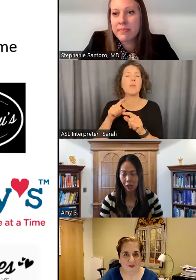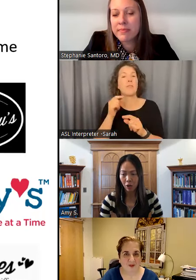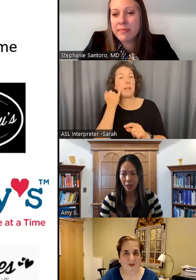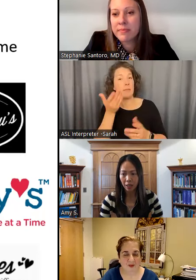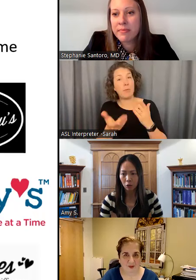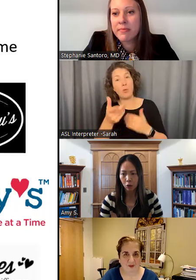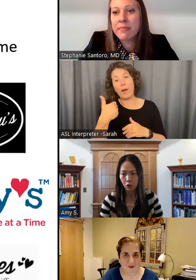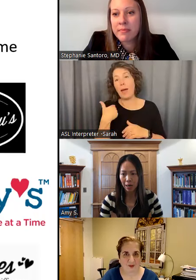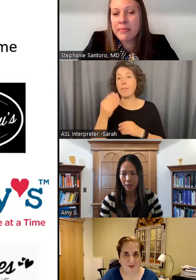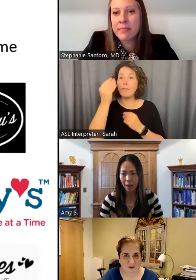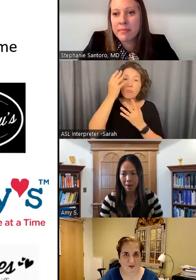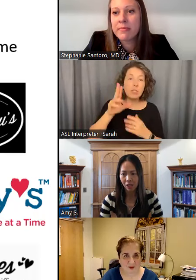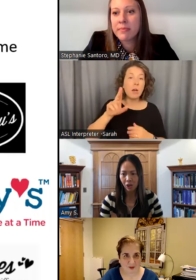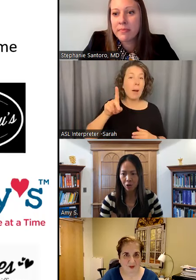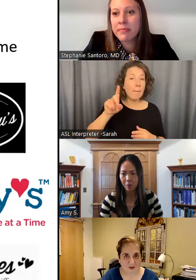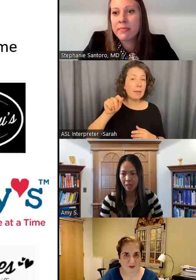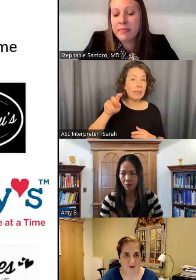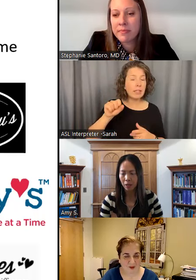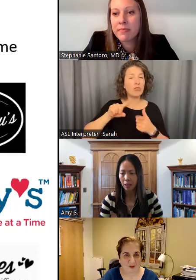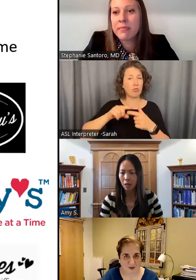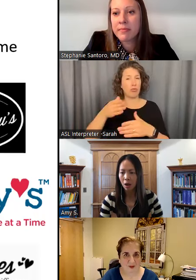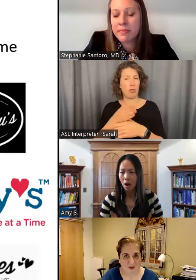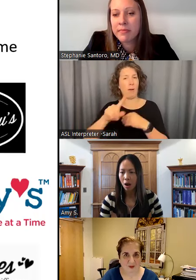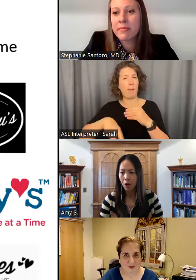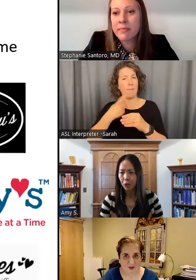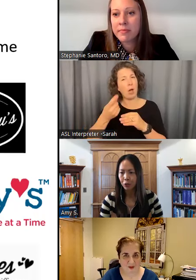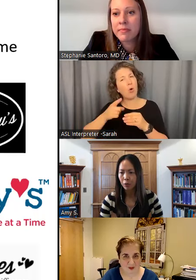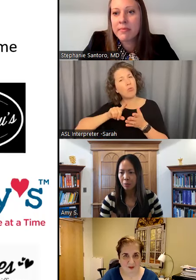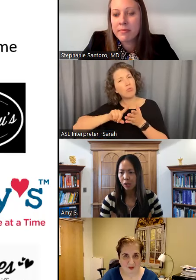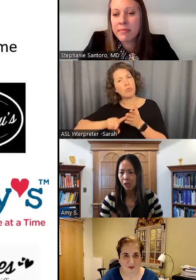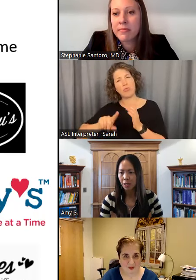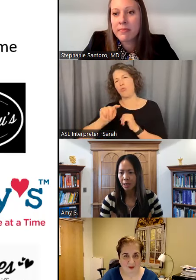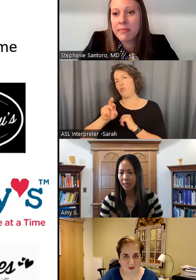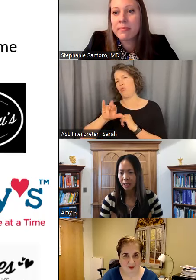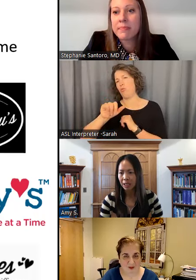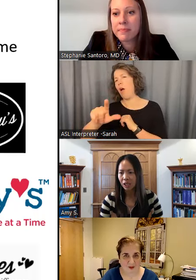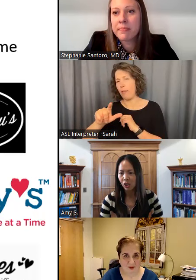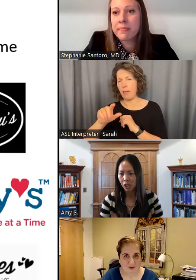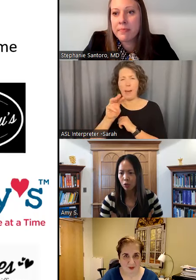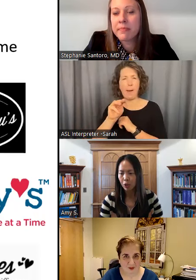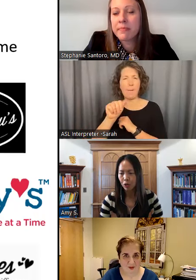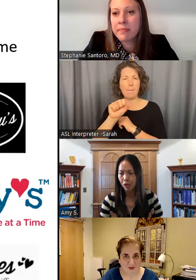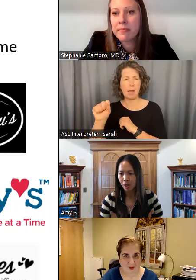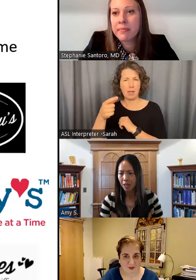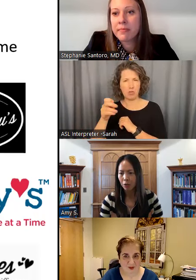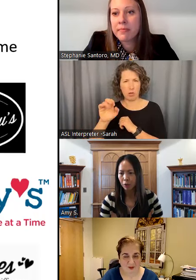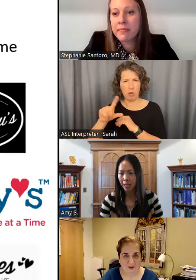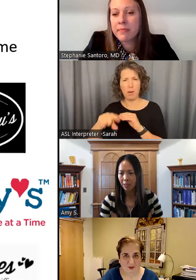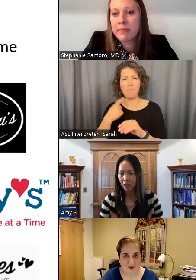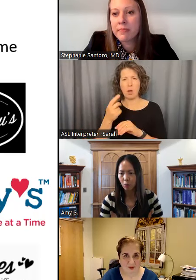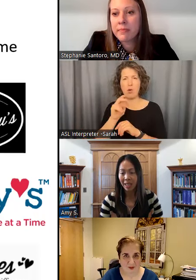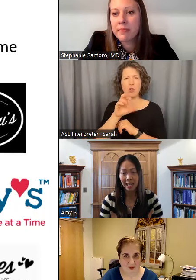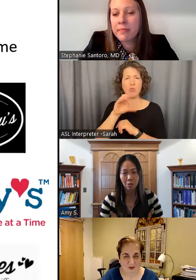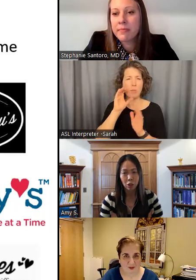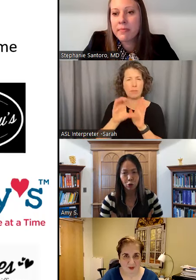to share on a clinical trial at Mass General, specifically on neuroimaging and EEG research study of